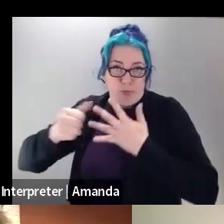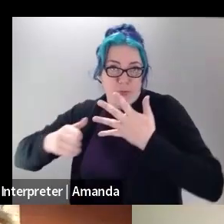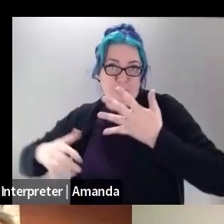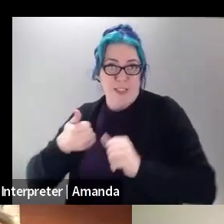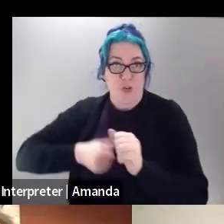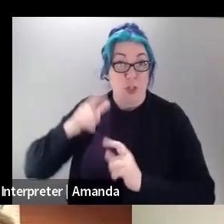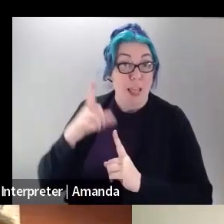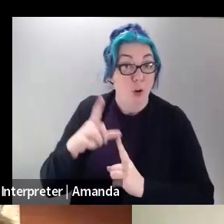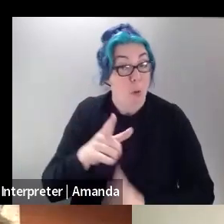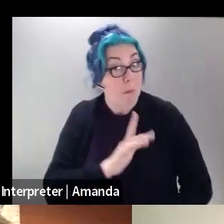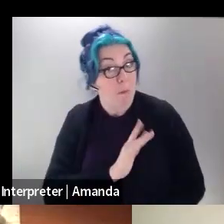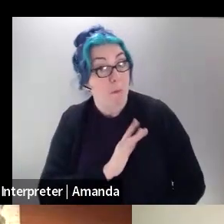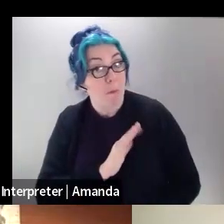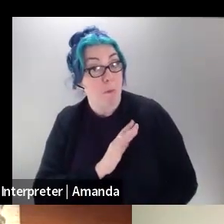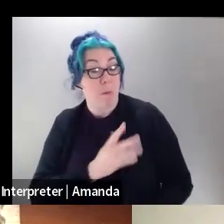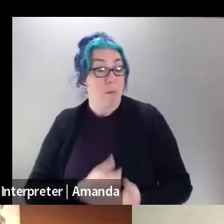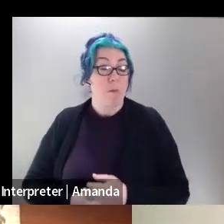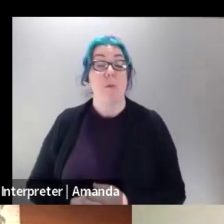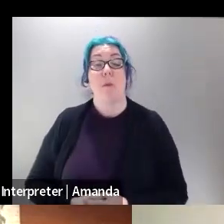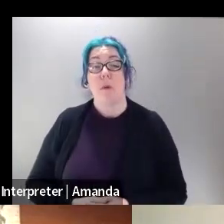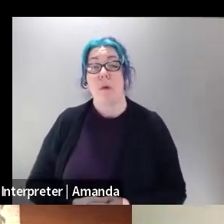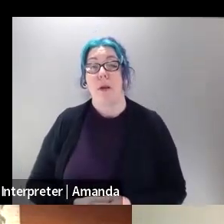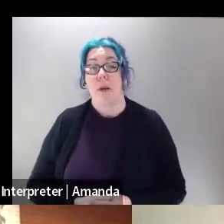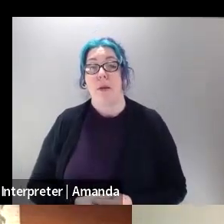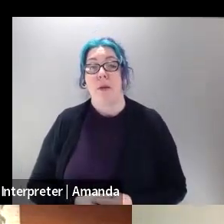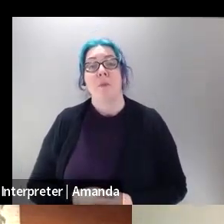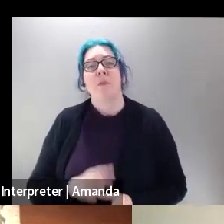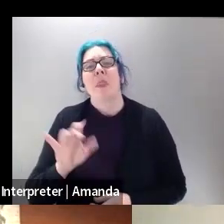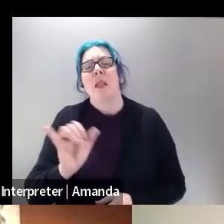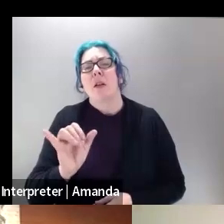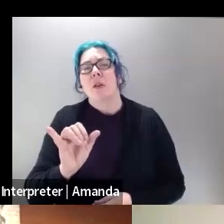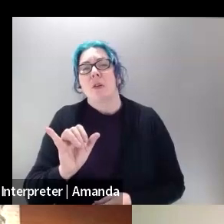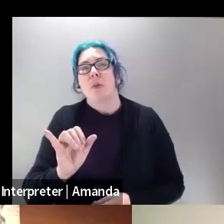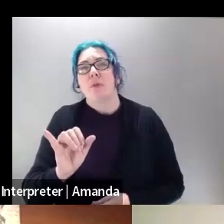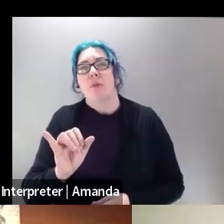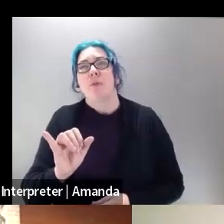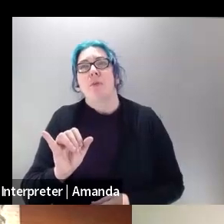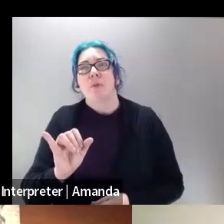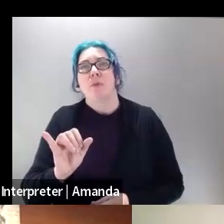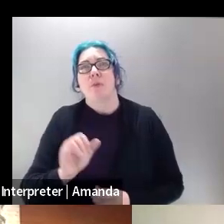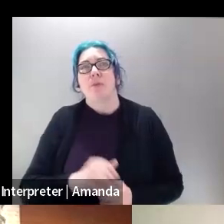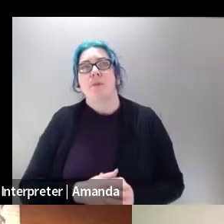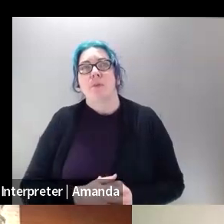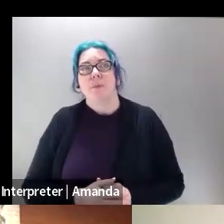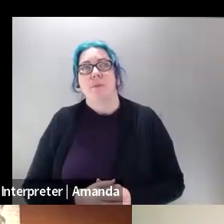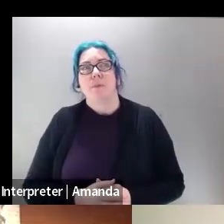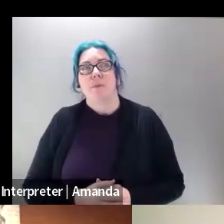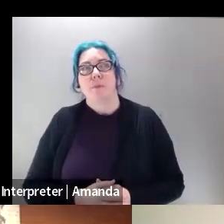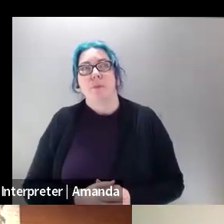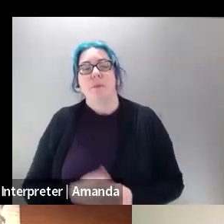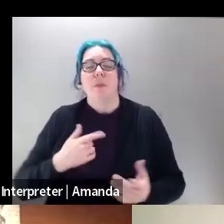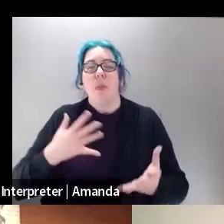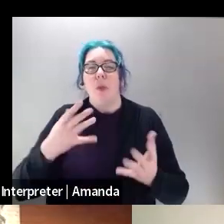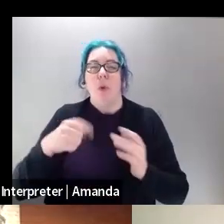process. And then I also want to point out this question of logistics and specificity, like